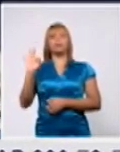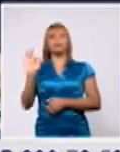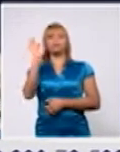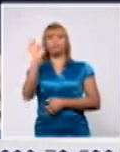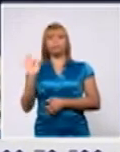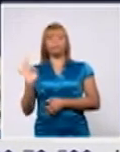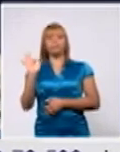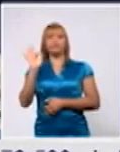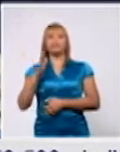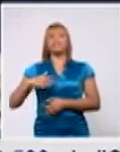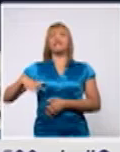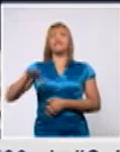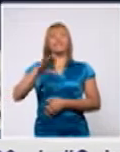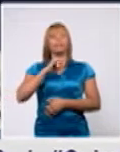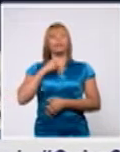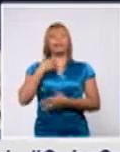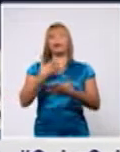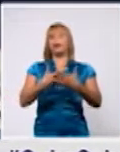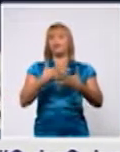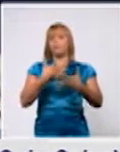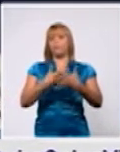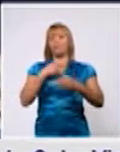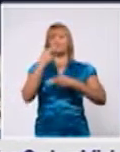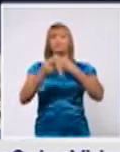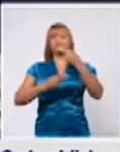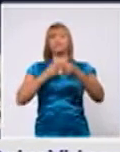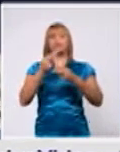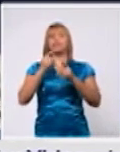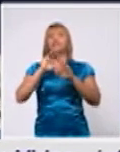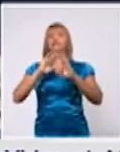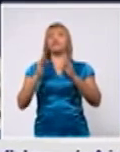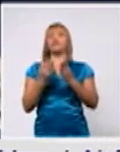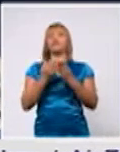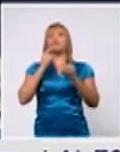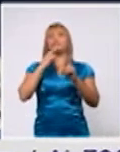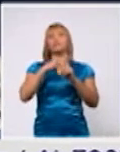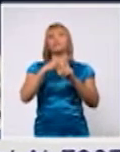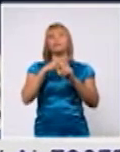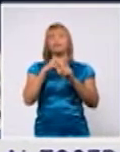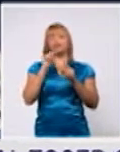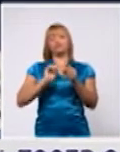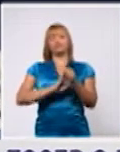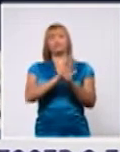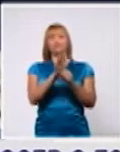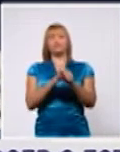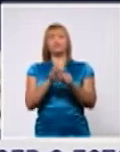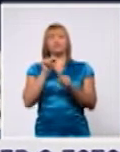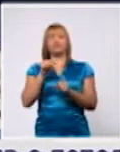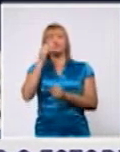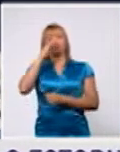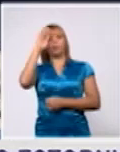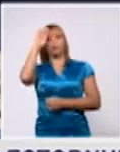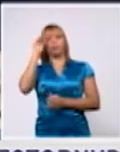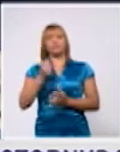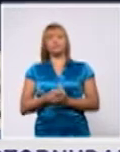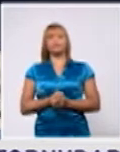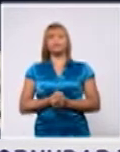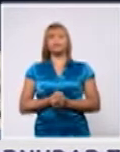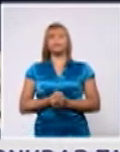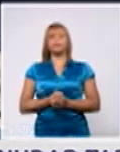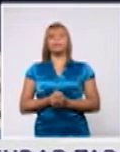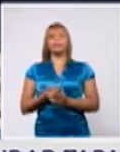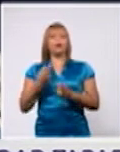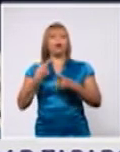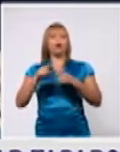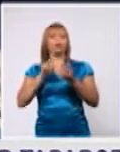0.98%, have tested positive for the virus. Yesterday, given the epidemiological situation